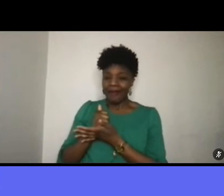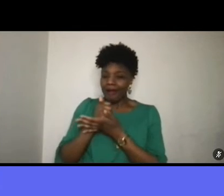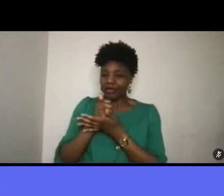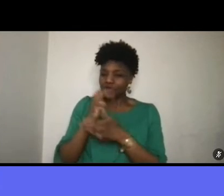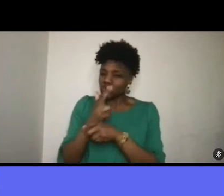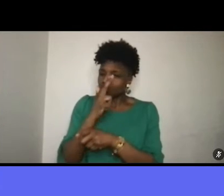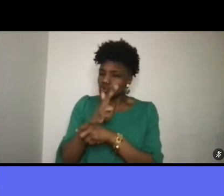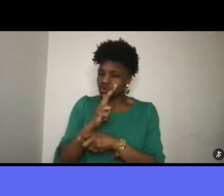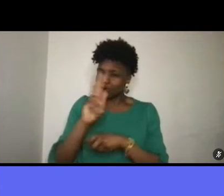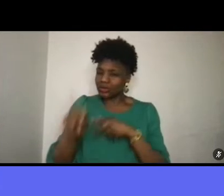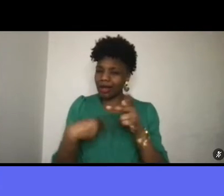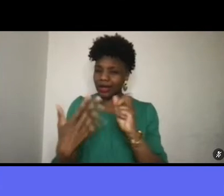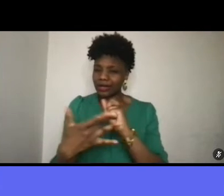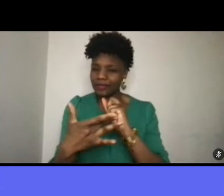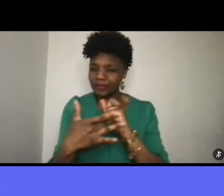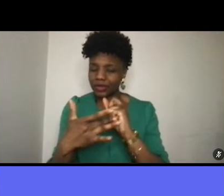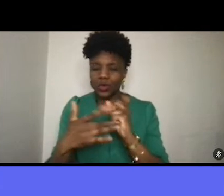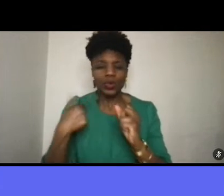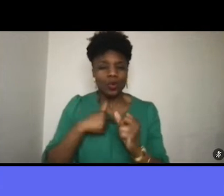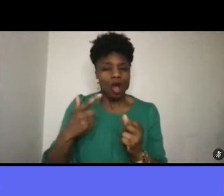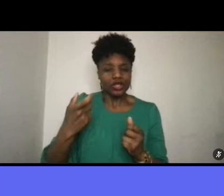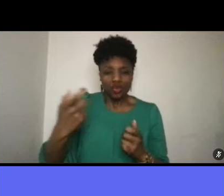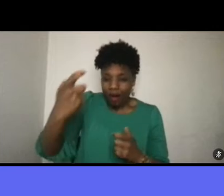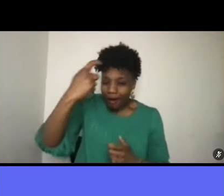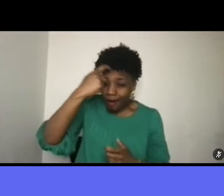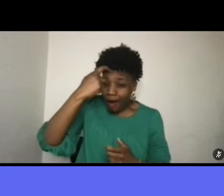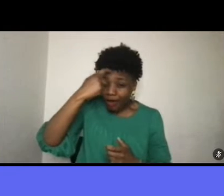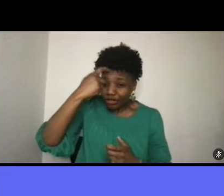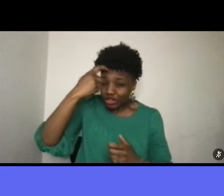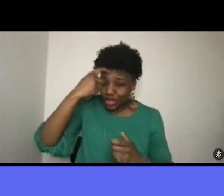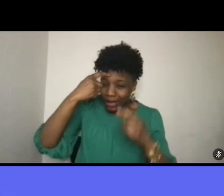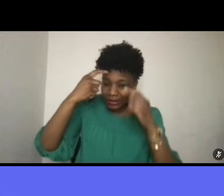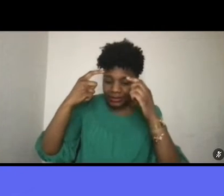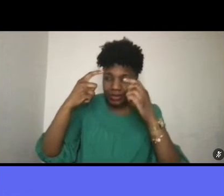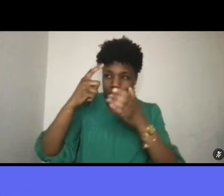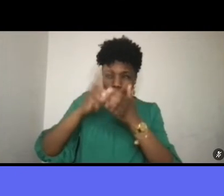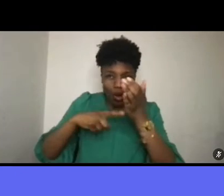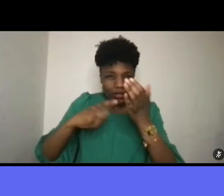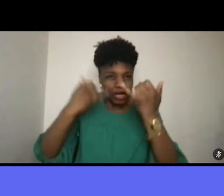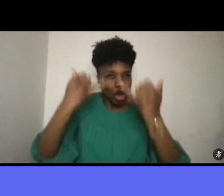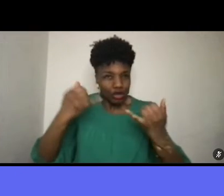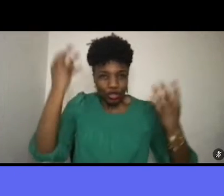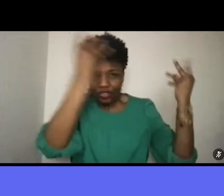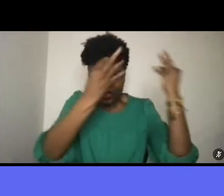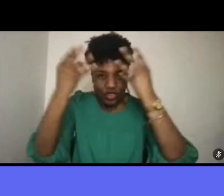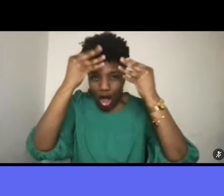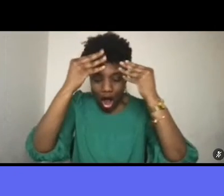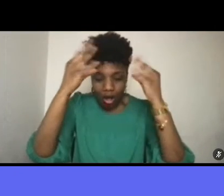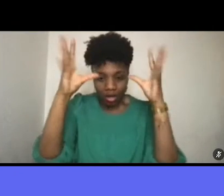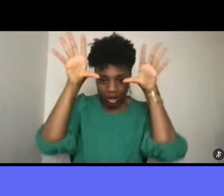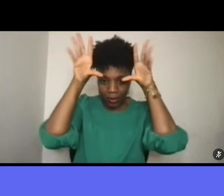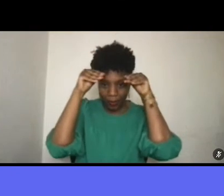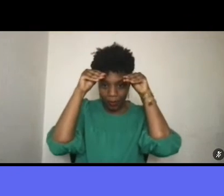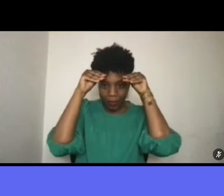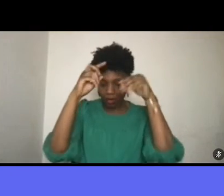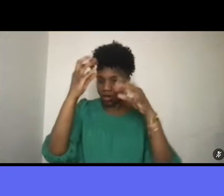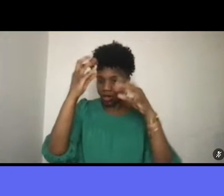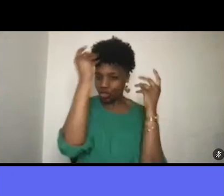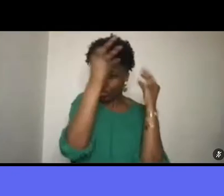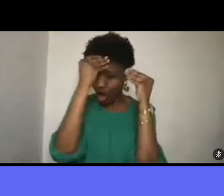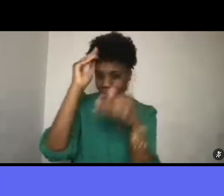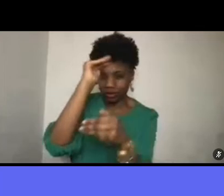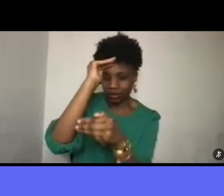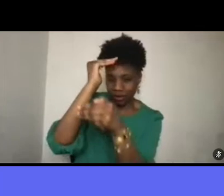conscious. When the conscious is out the way, that's when you can access the subconscious. So essentially, the goal is to get you comfortable